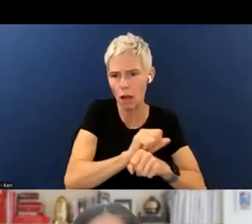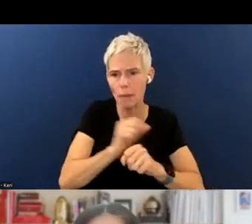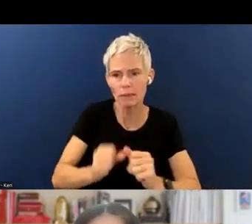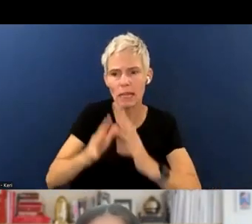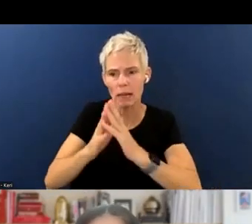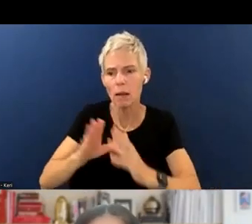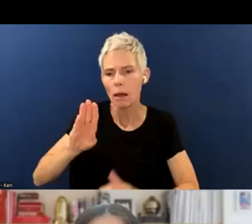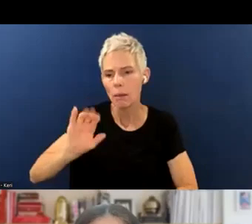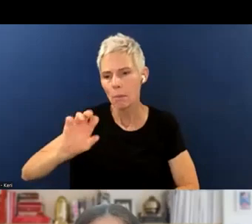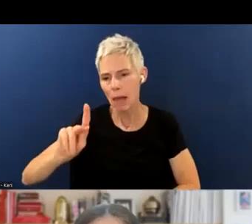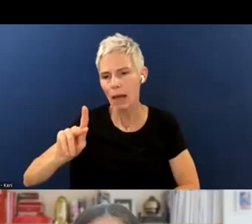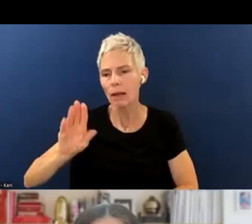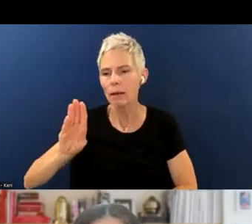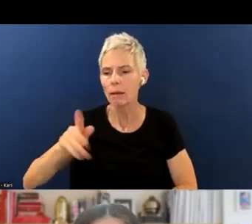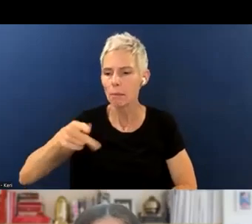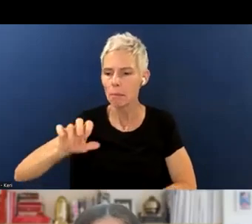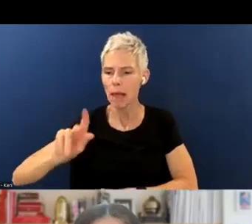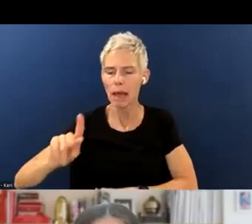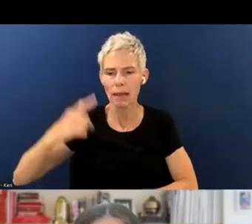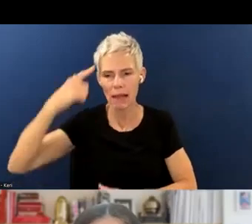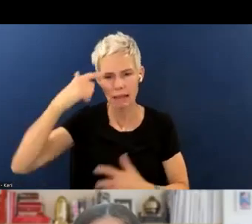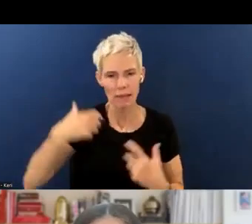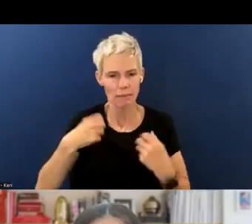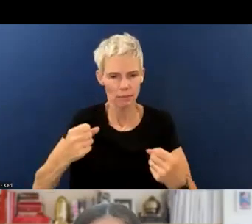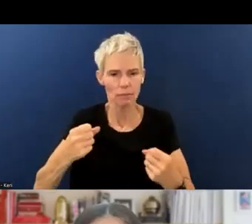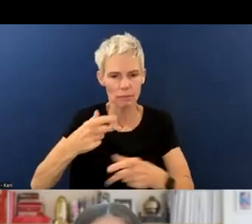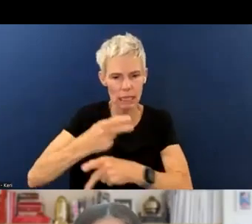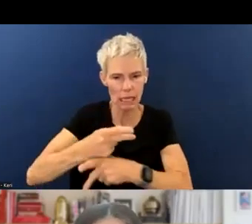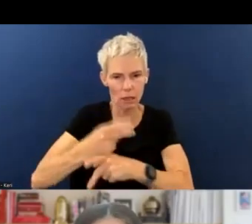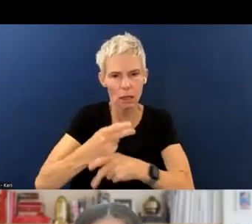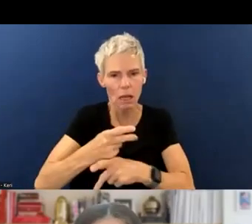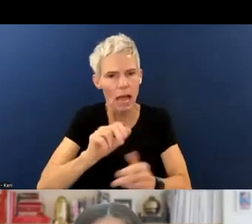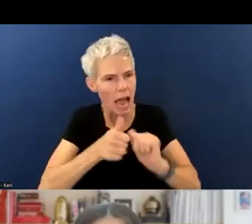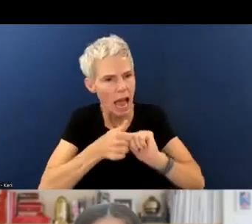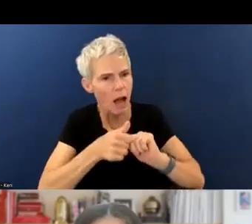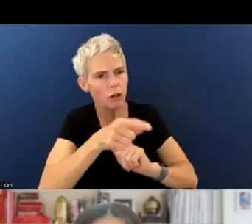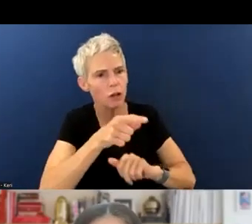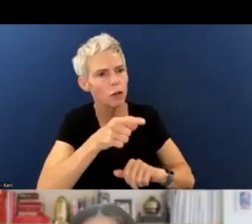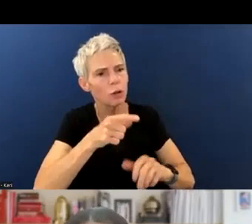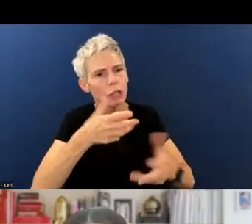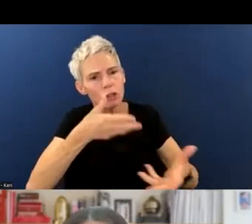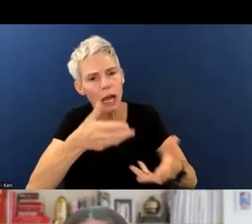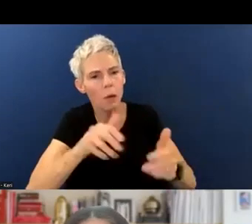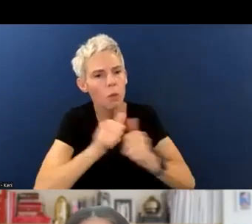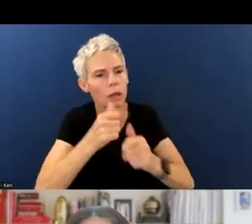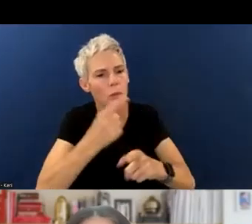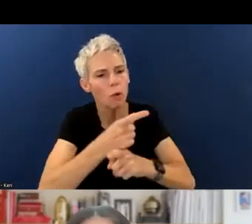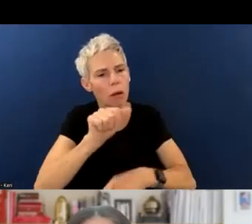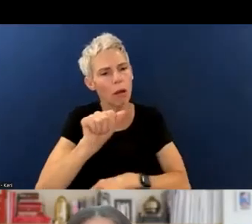So we talked about how you've incorporated AI. Can you chat with the participants a little bit about what that looks